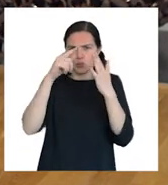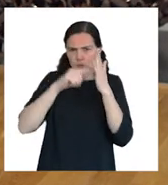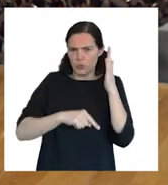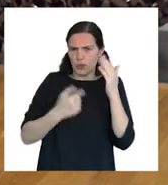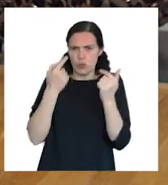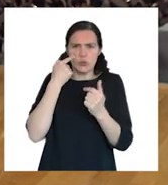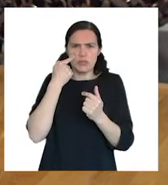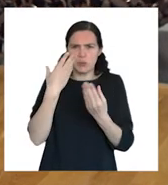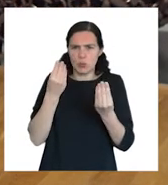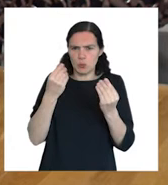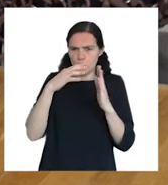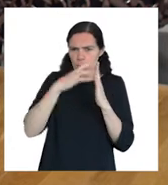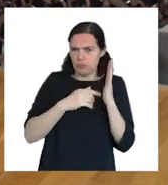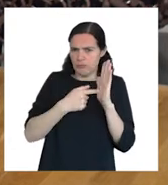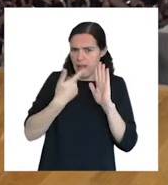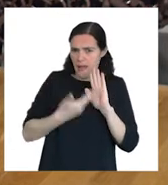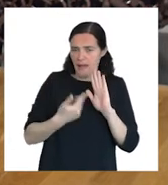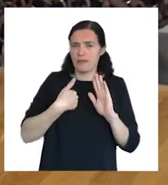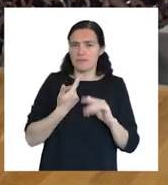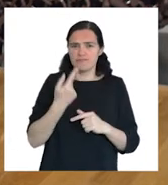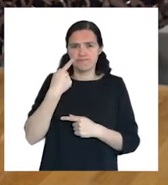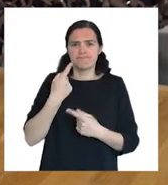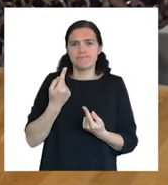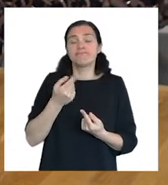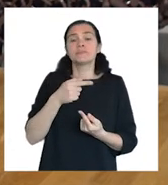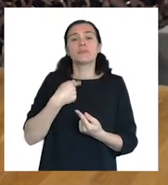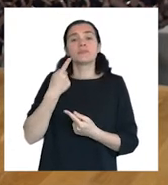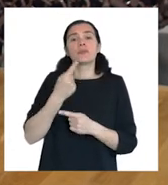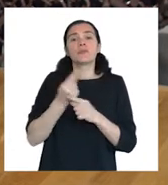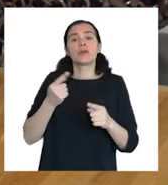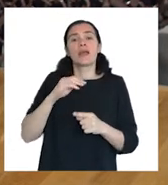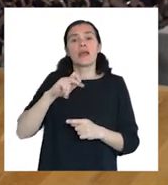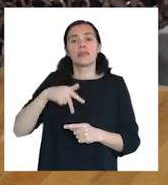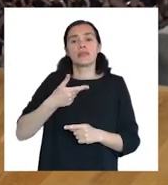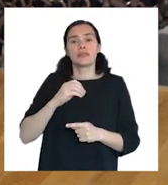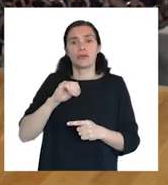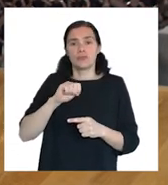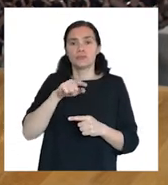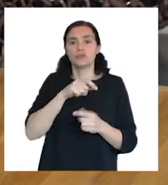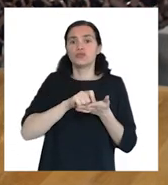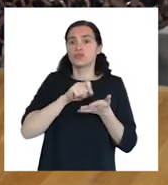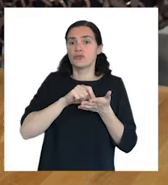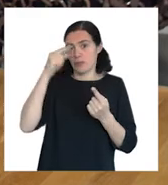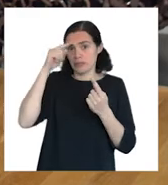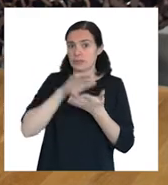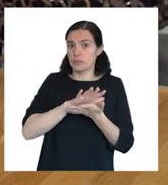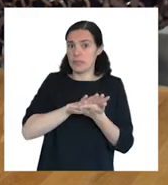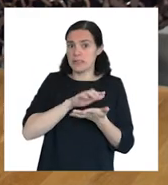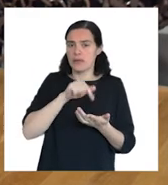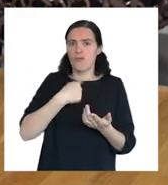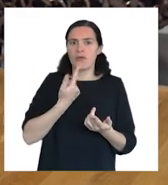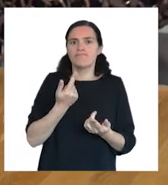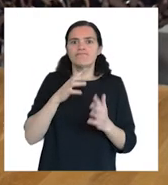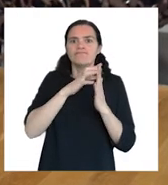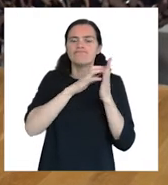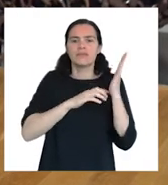new scholarship, and I will give you the stage because António actually has written for this publication one